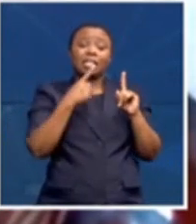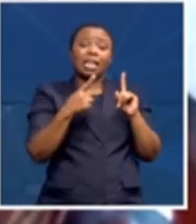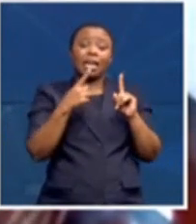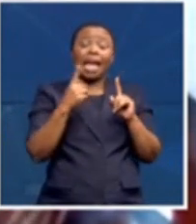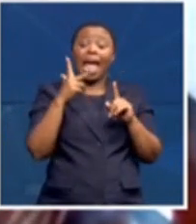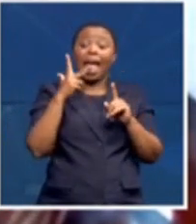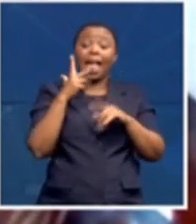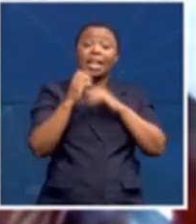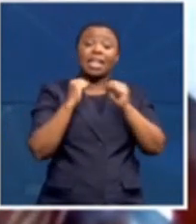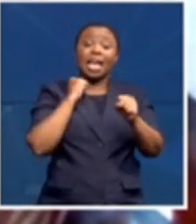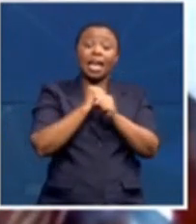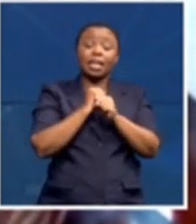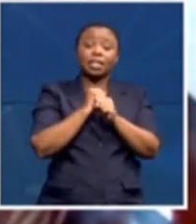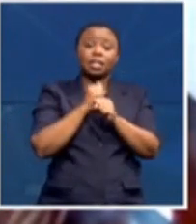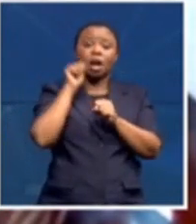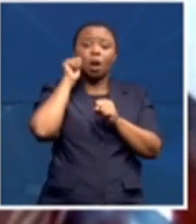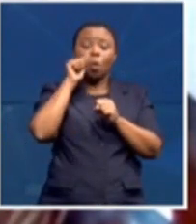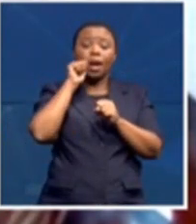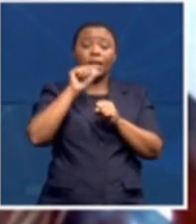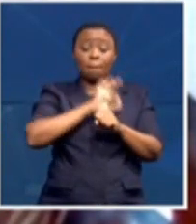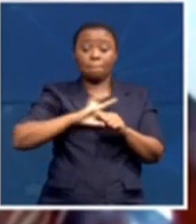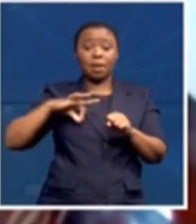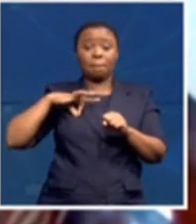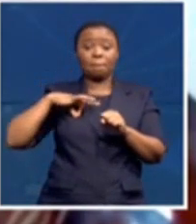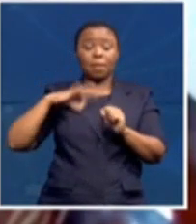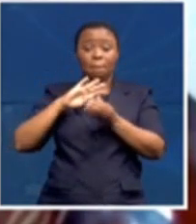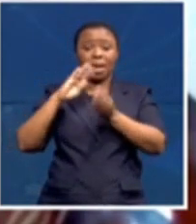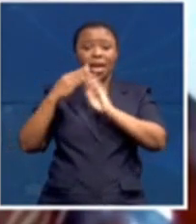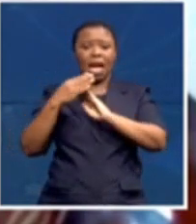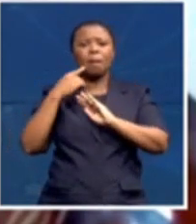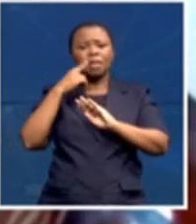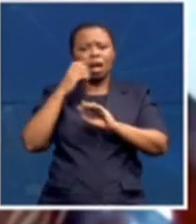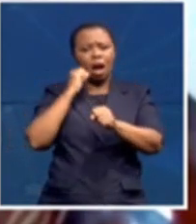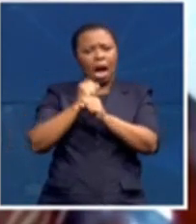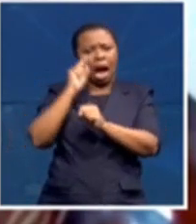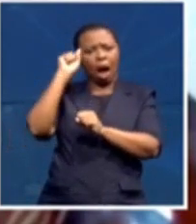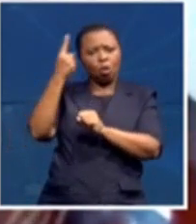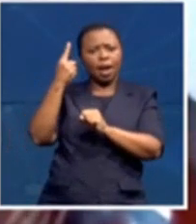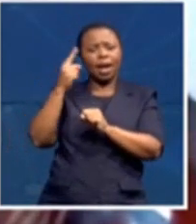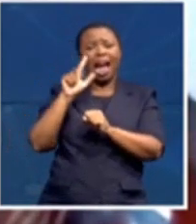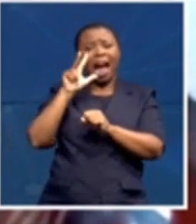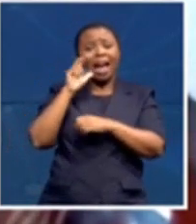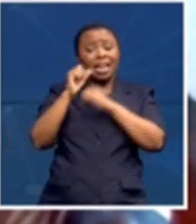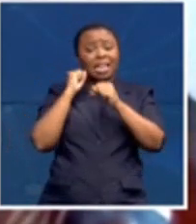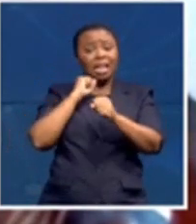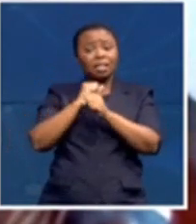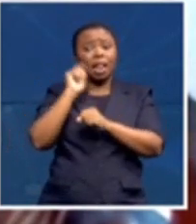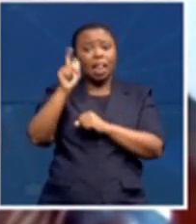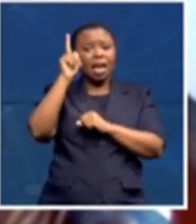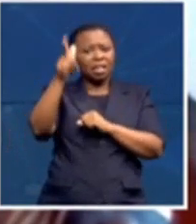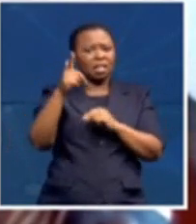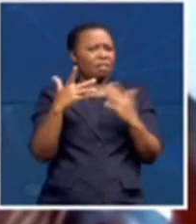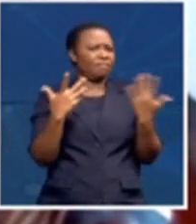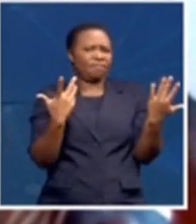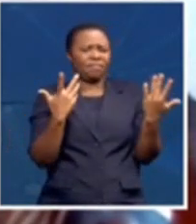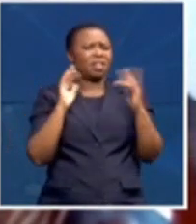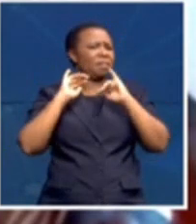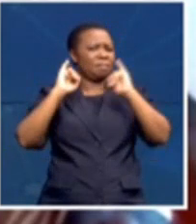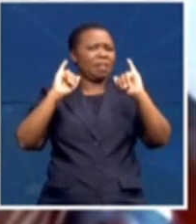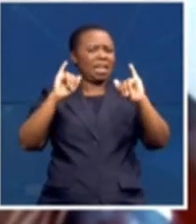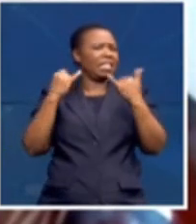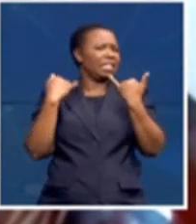urgently turn around the Gauteng Health Department. Well, 8 years later, it's just as bad as ever. I would have thought that after Life Esidimeni,